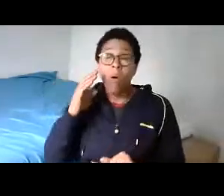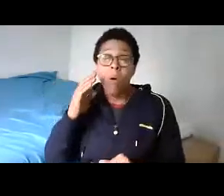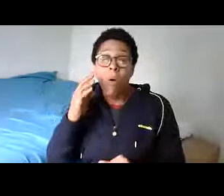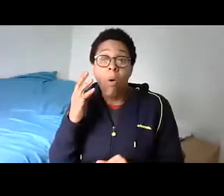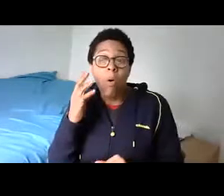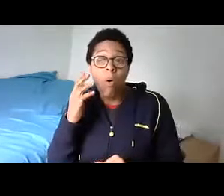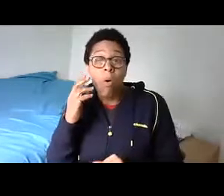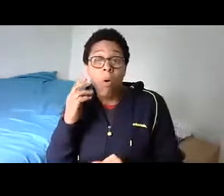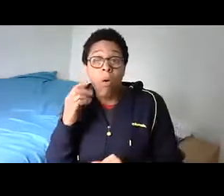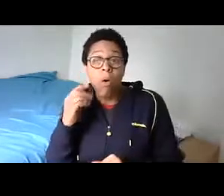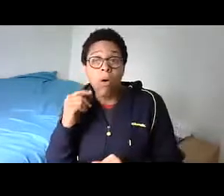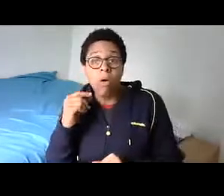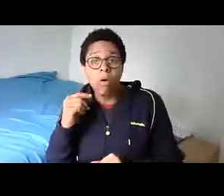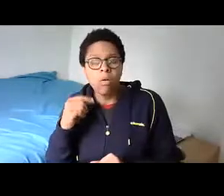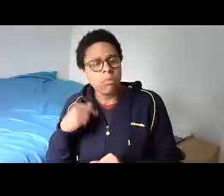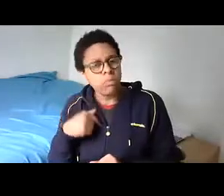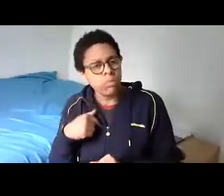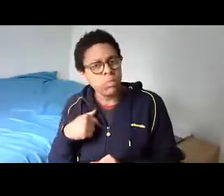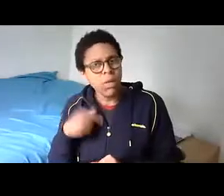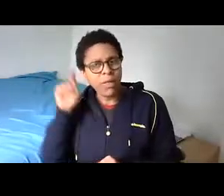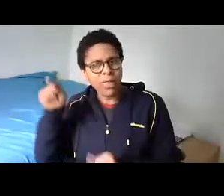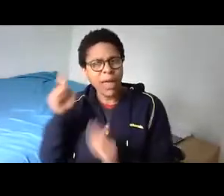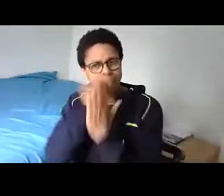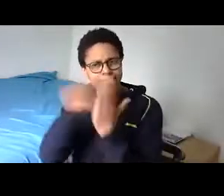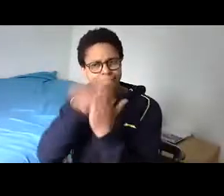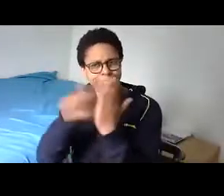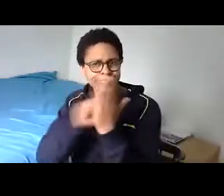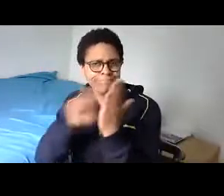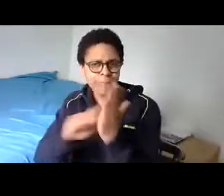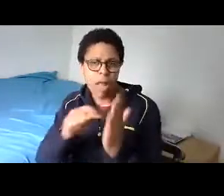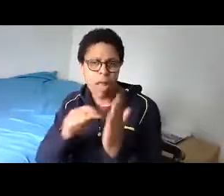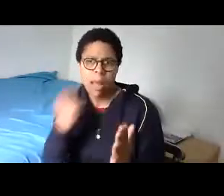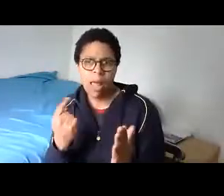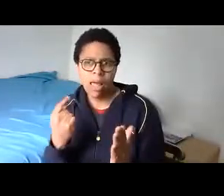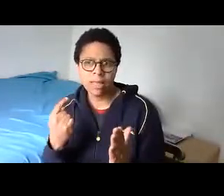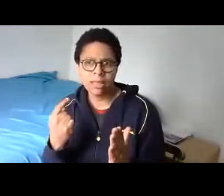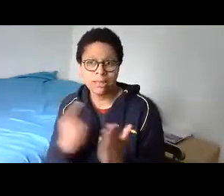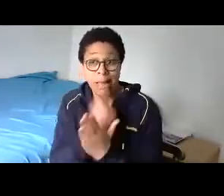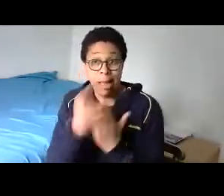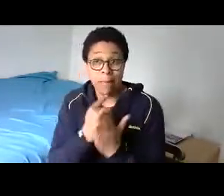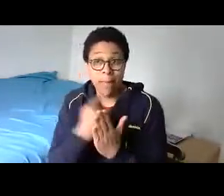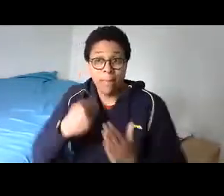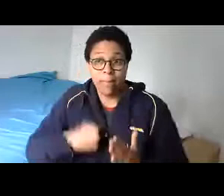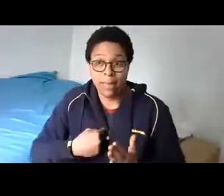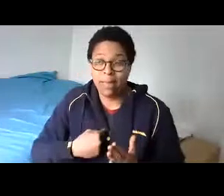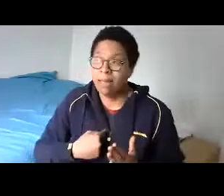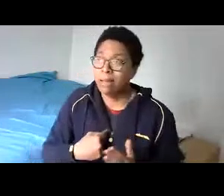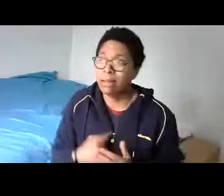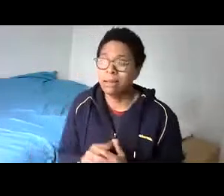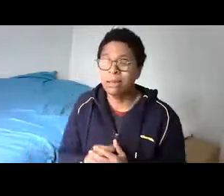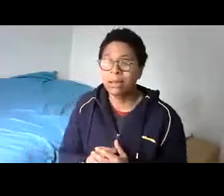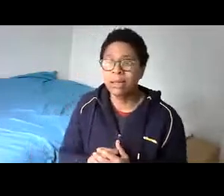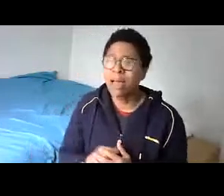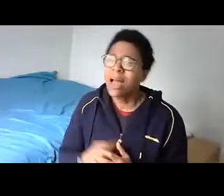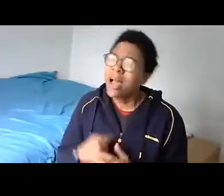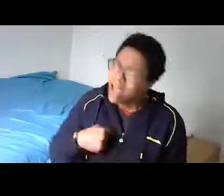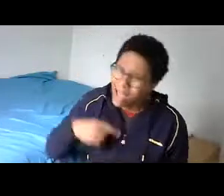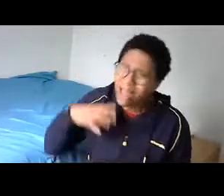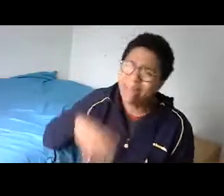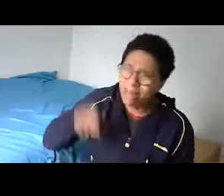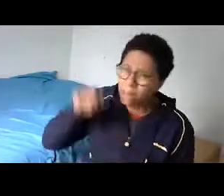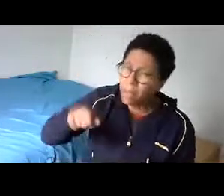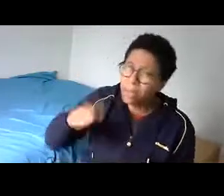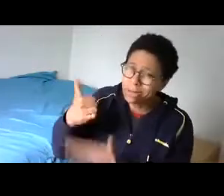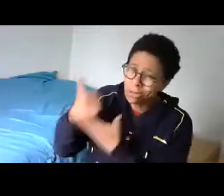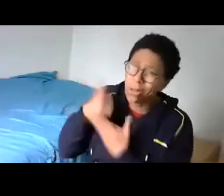And it's something, lies are written that I was this and that because the TV was playing loud. But I need somebody